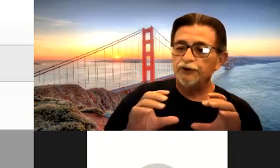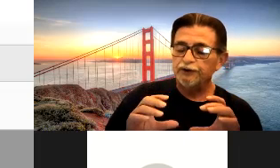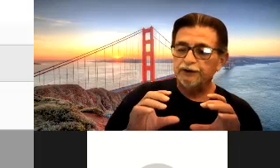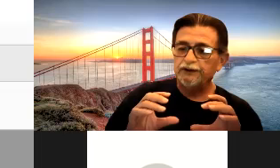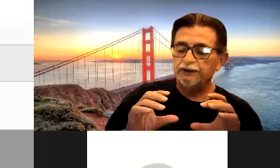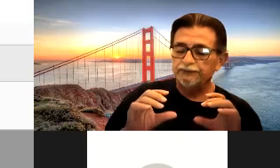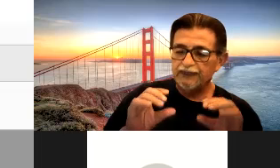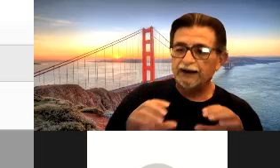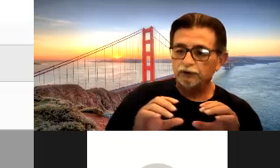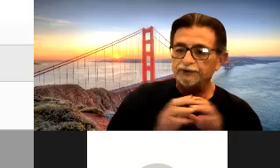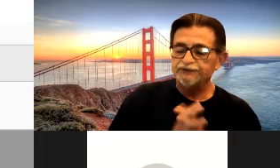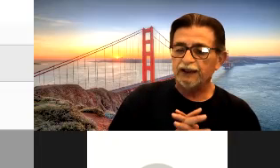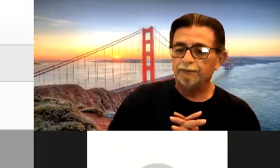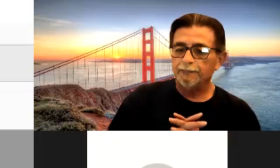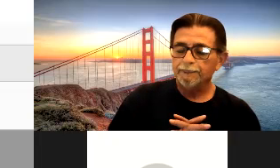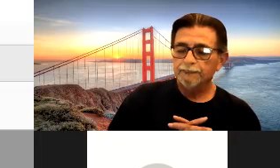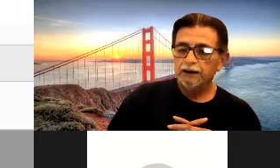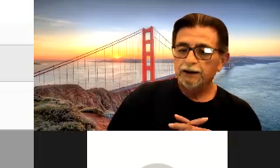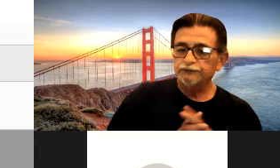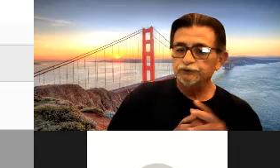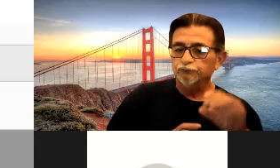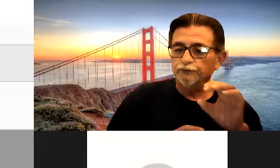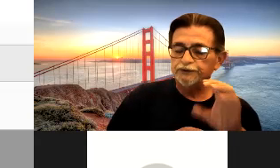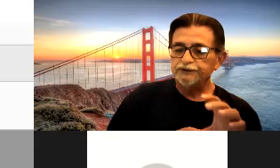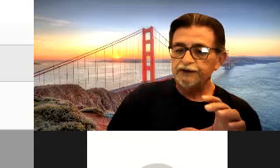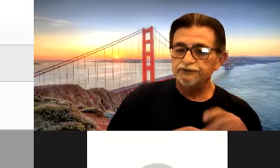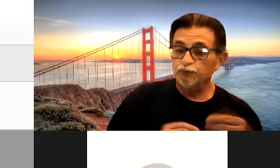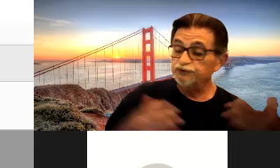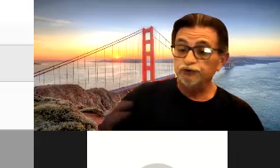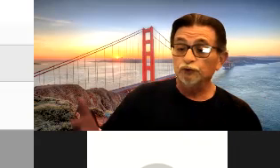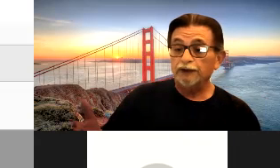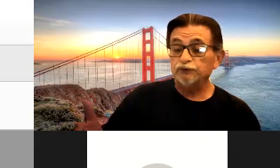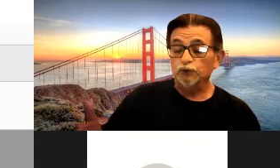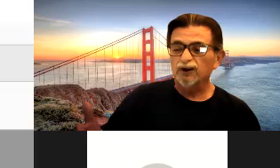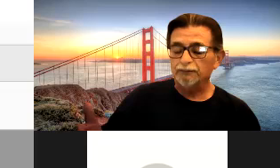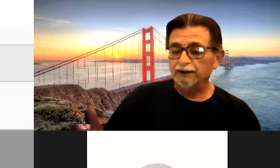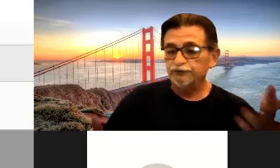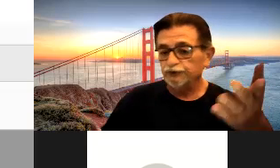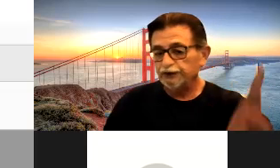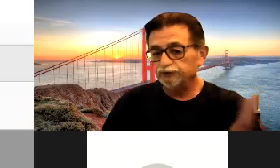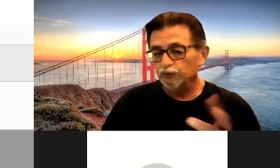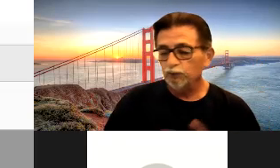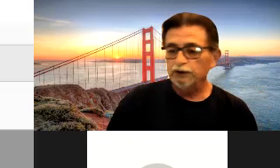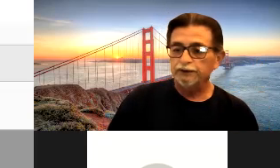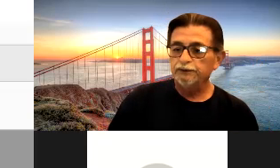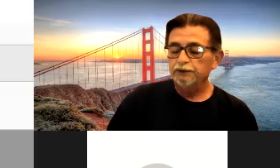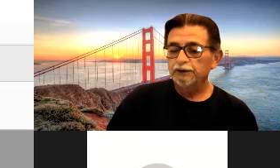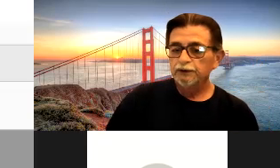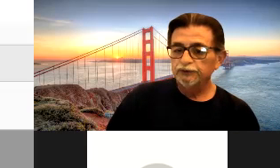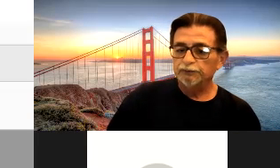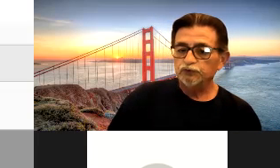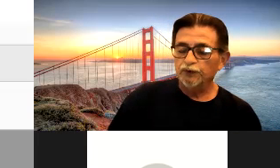the period that element's at. And so for the Ds, which you don't have to worry about until you hit